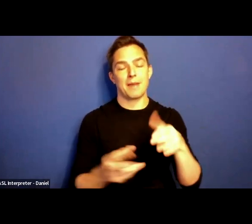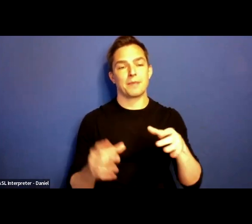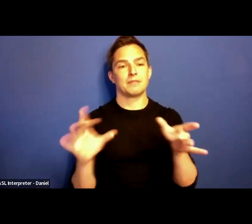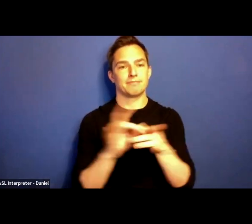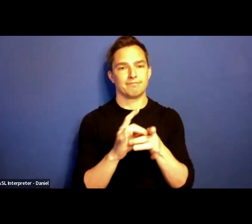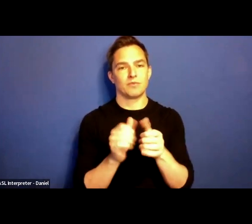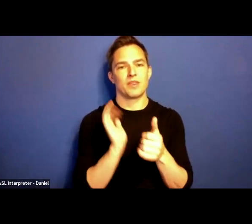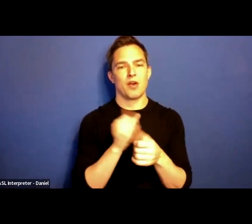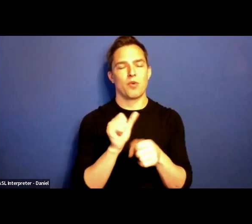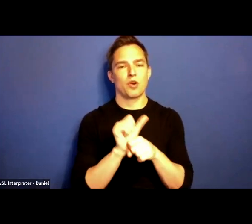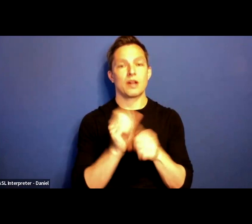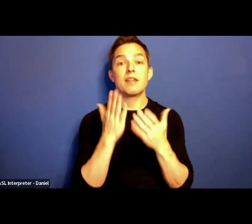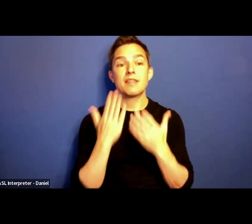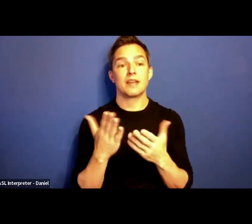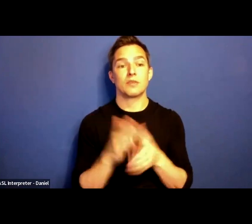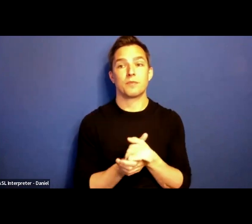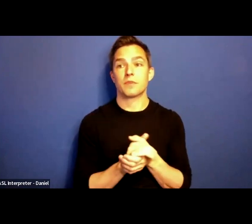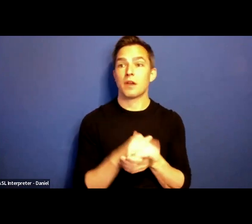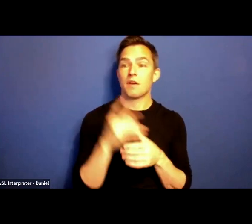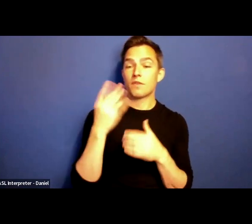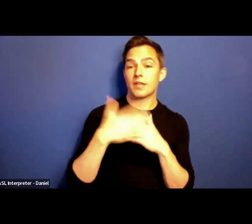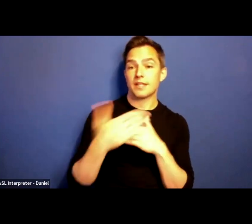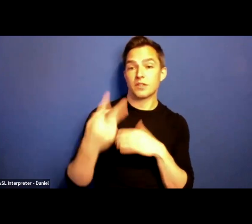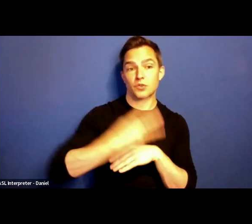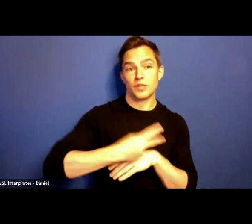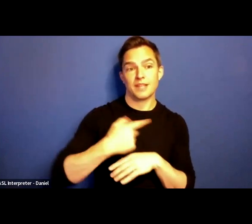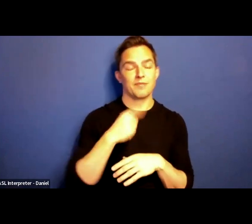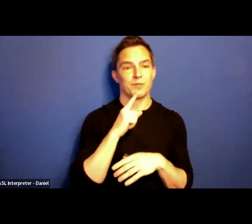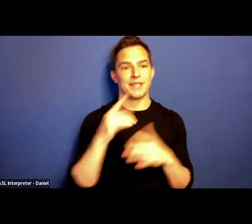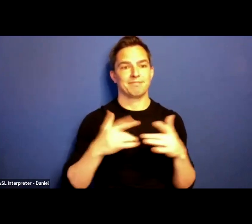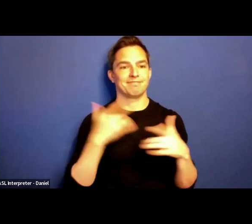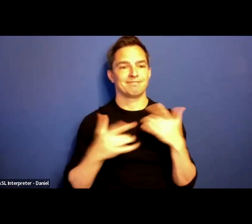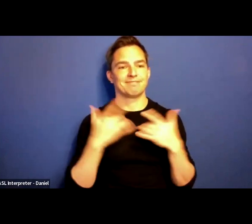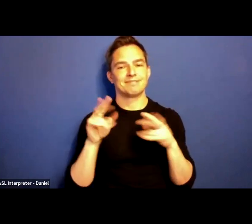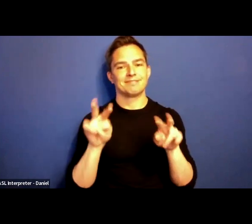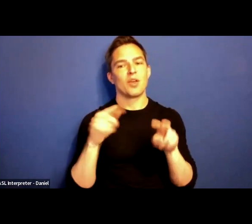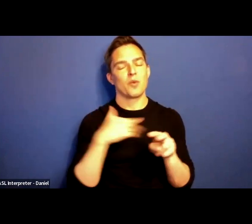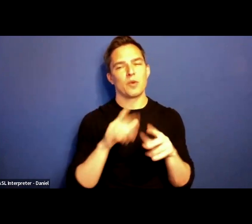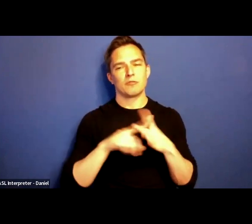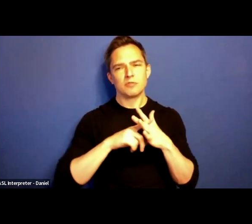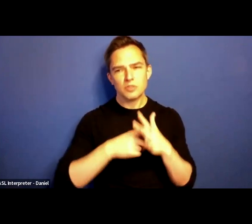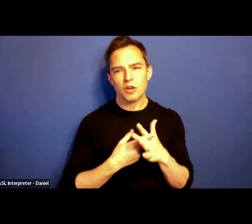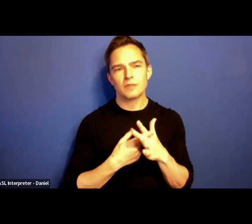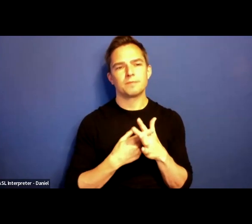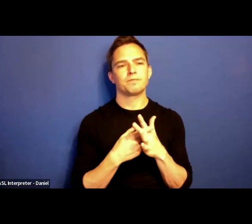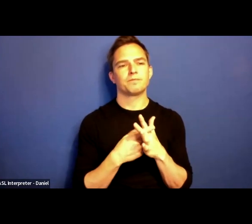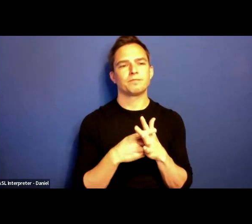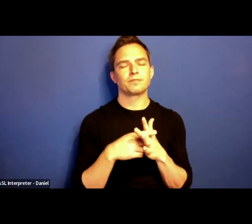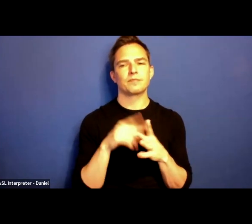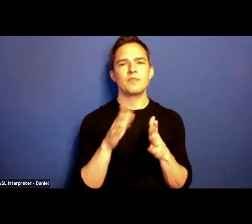you. And for the next 2 days, I'm really excited. We will embark in rich and